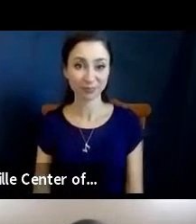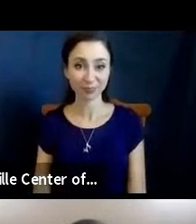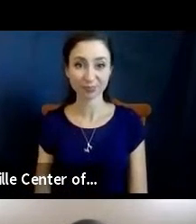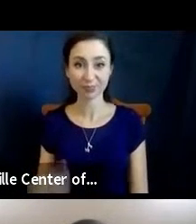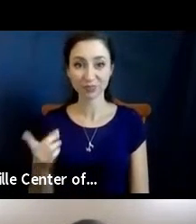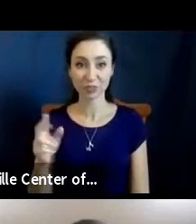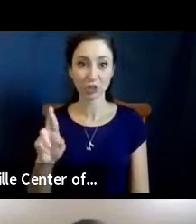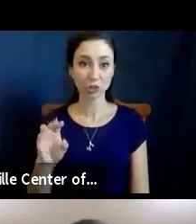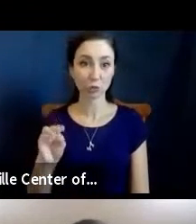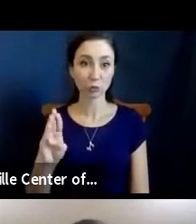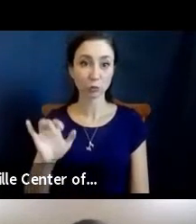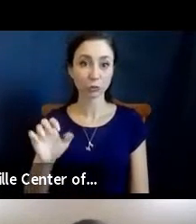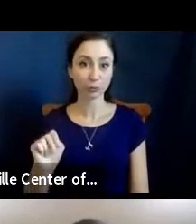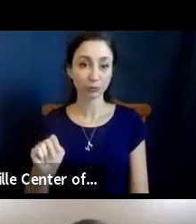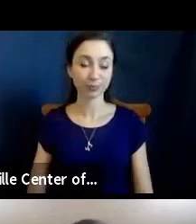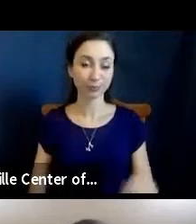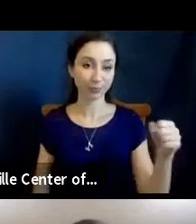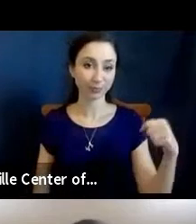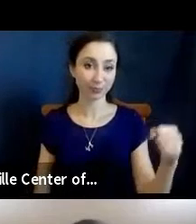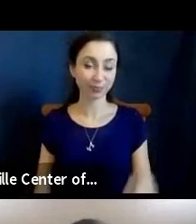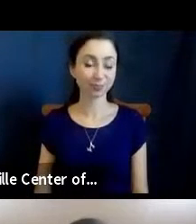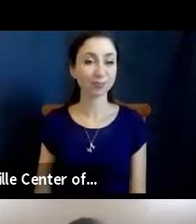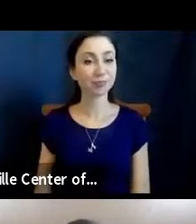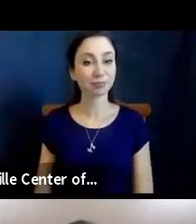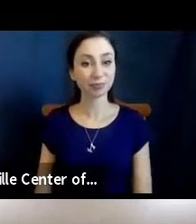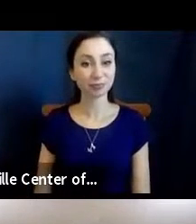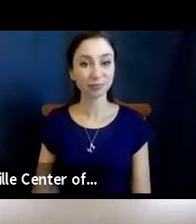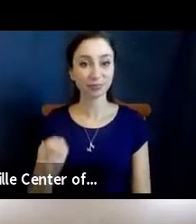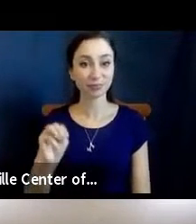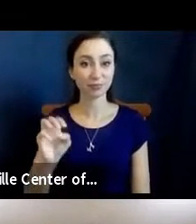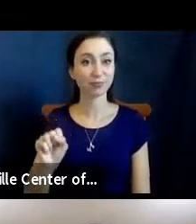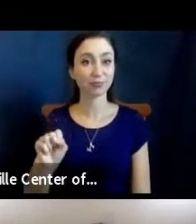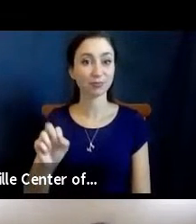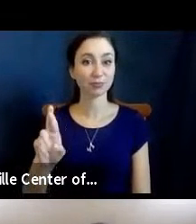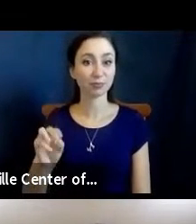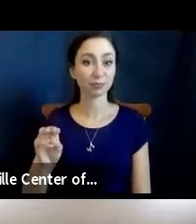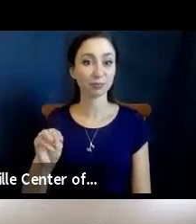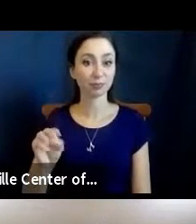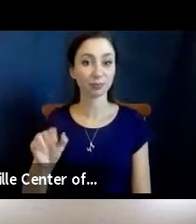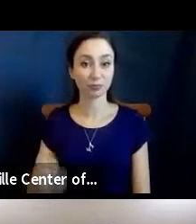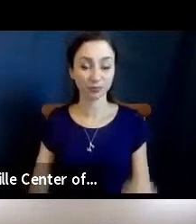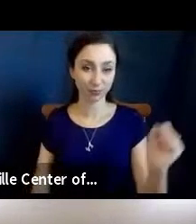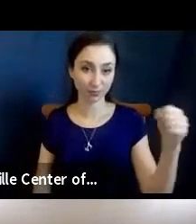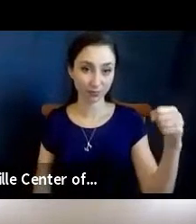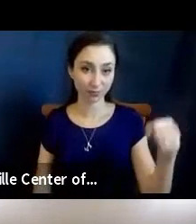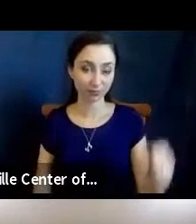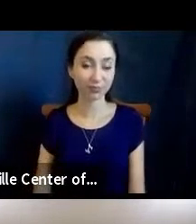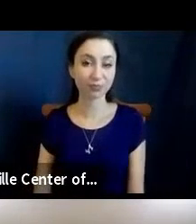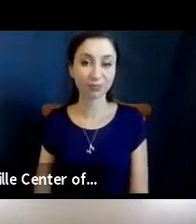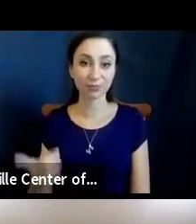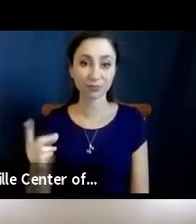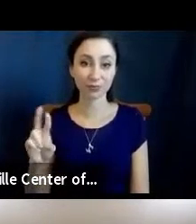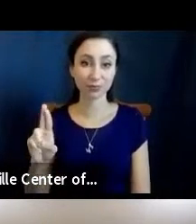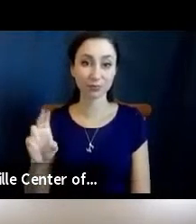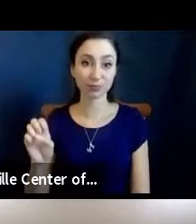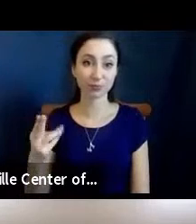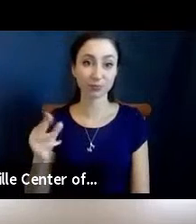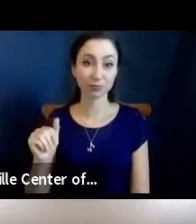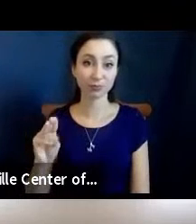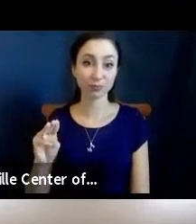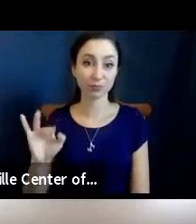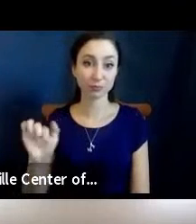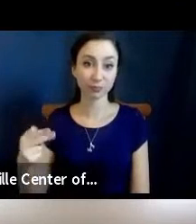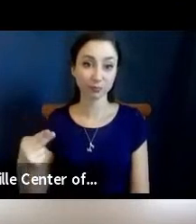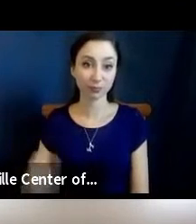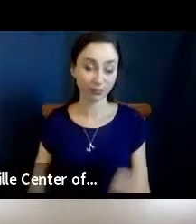Dr. O'Brien, Yes. Ms. Roma, Yes. Dr. Samia, Yes.